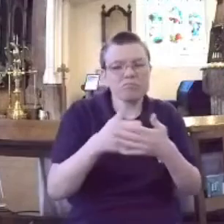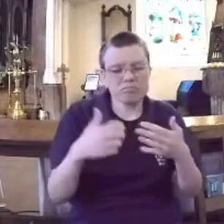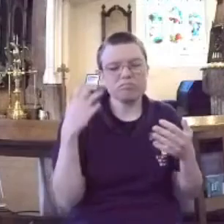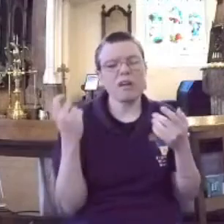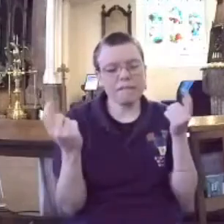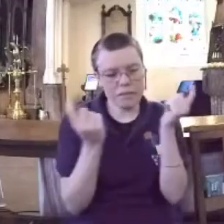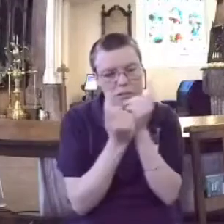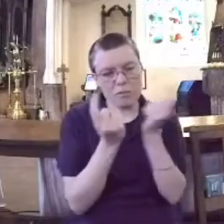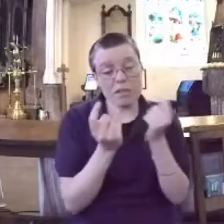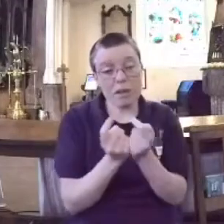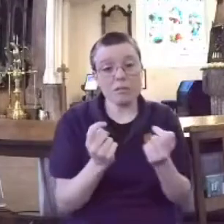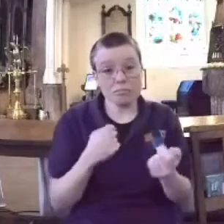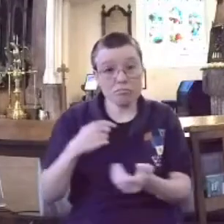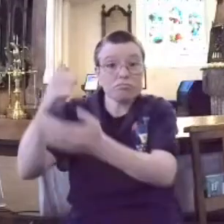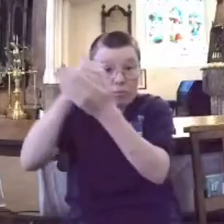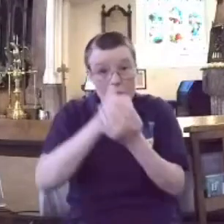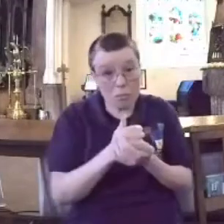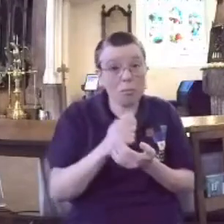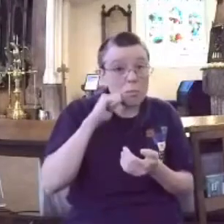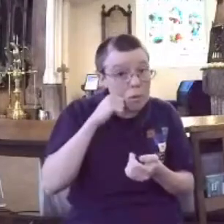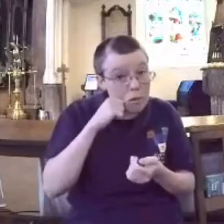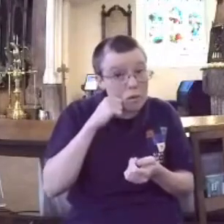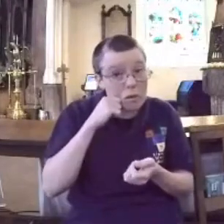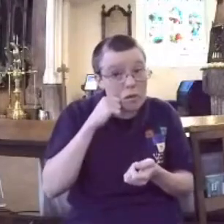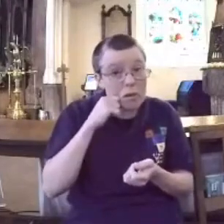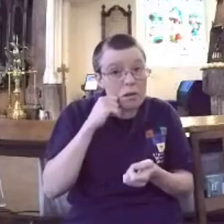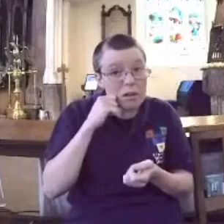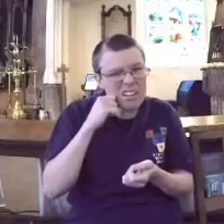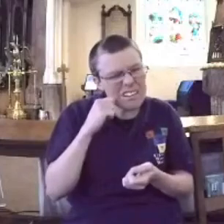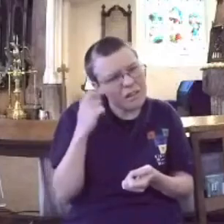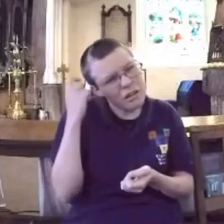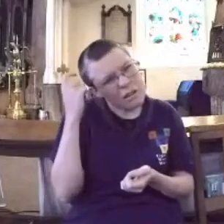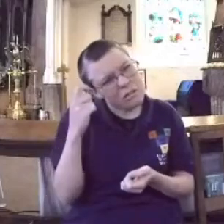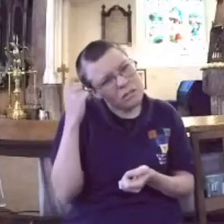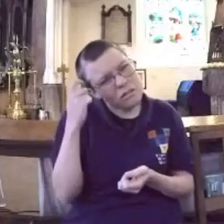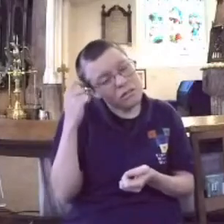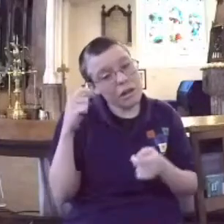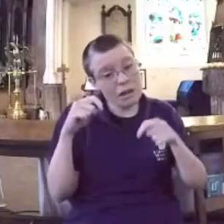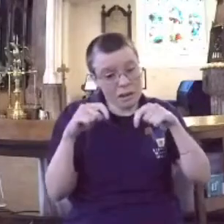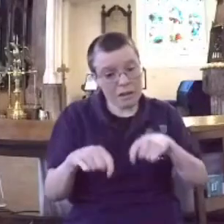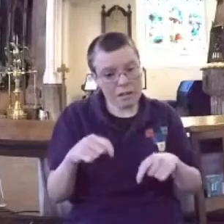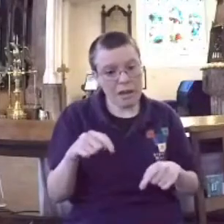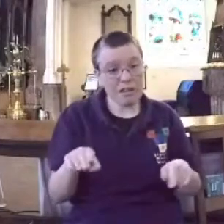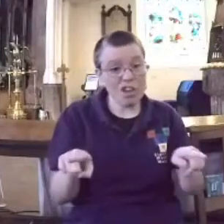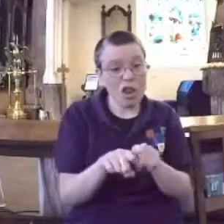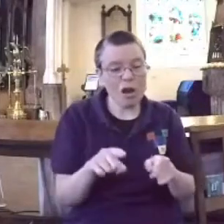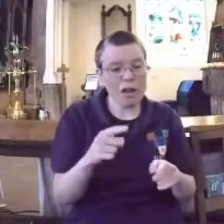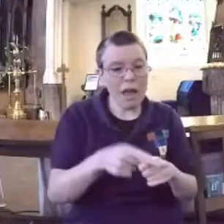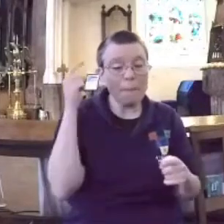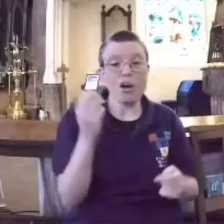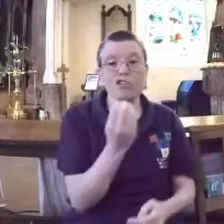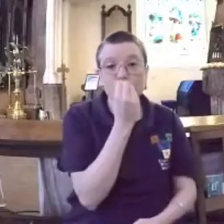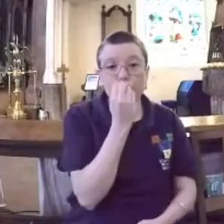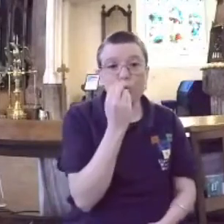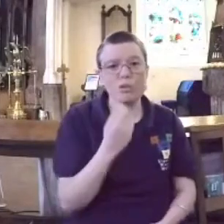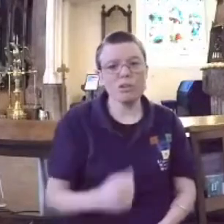something that will help me. And this I think of as my emergency rations,